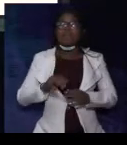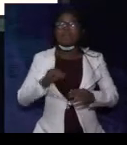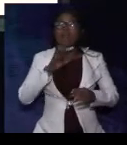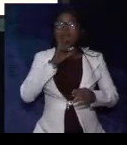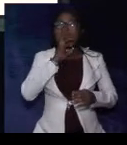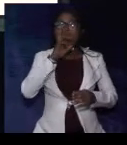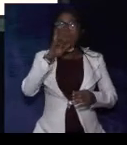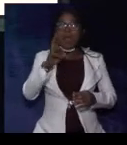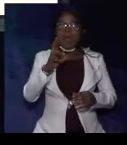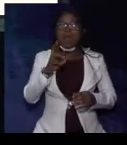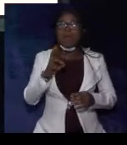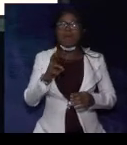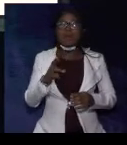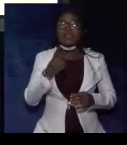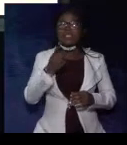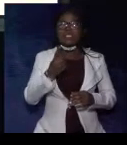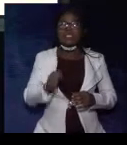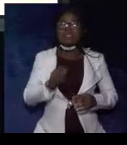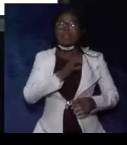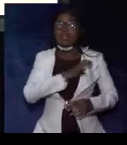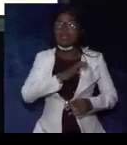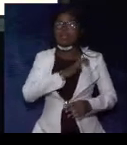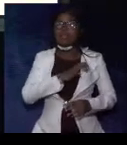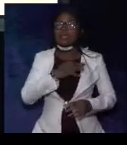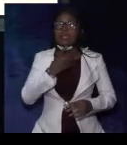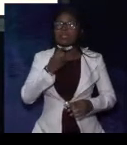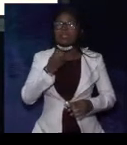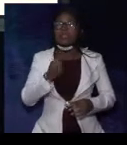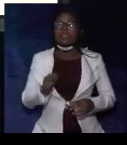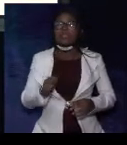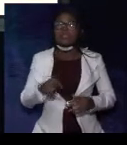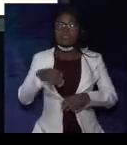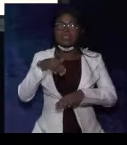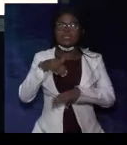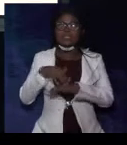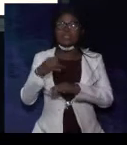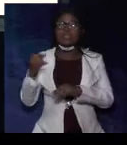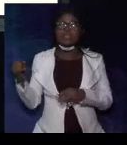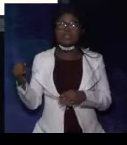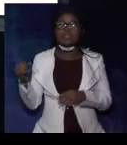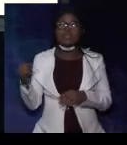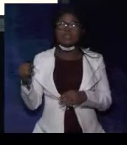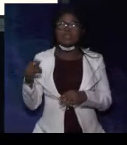the characters, the setting,